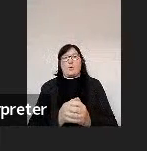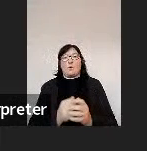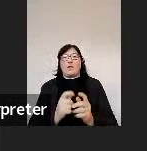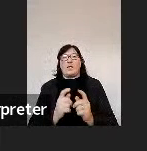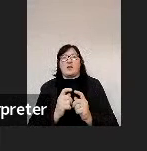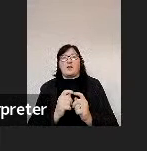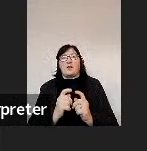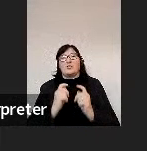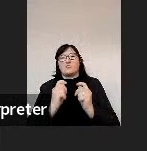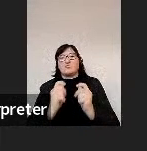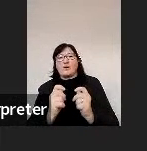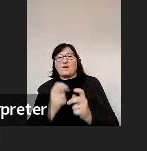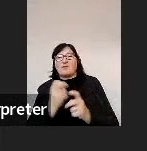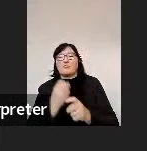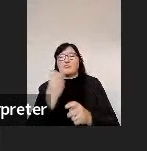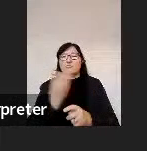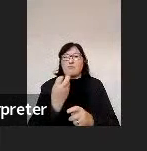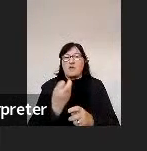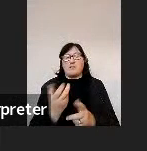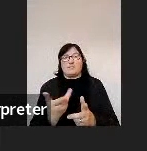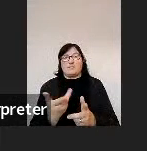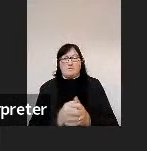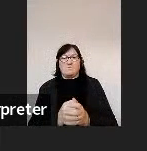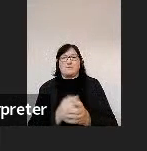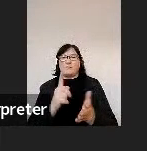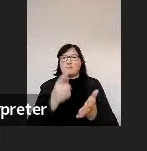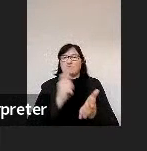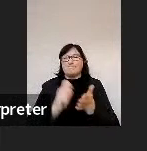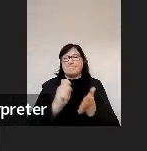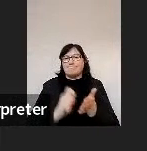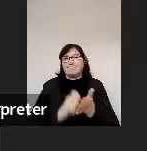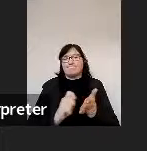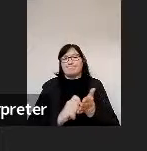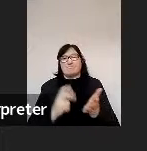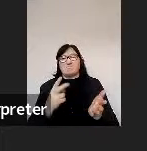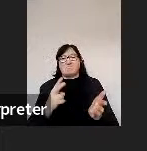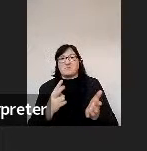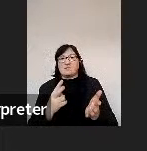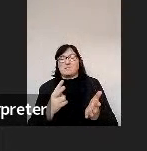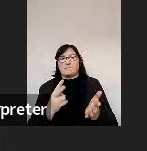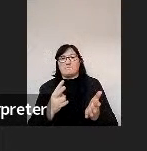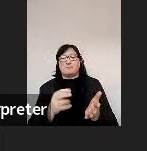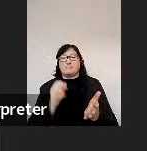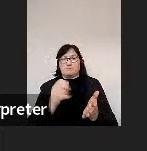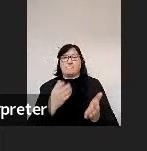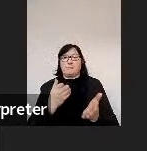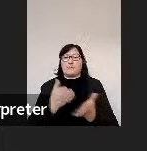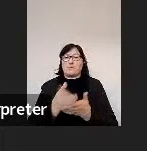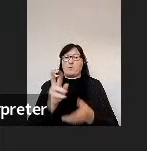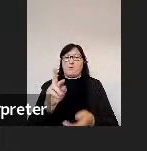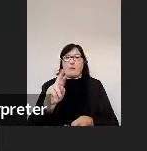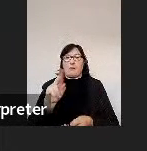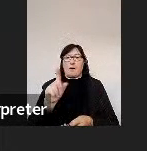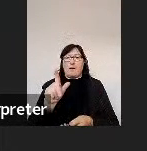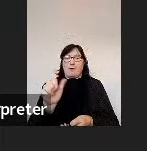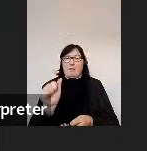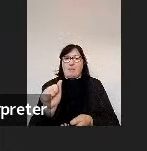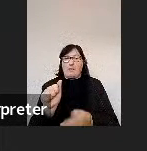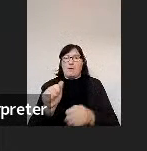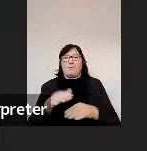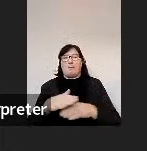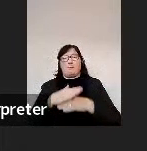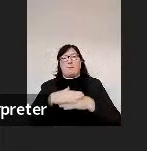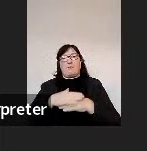progress on some of the applications. If it's an application that we have submitted through the RLA platform, please make use of